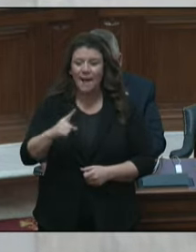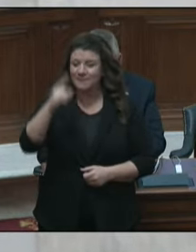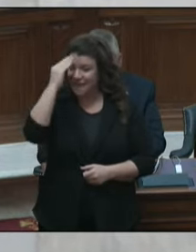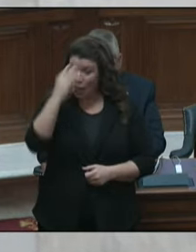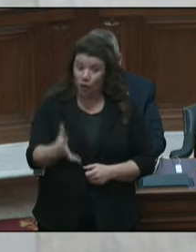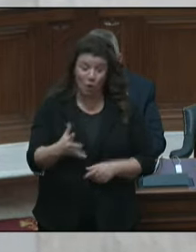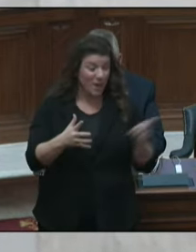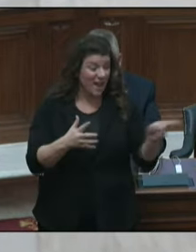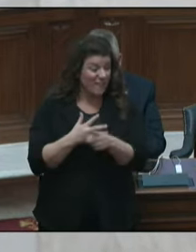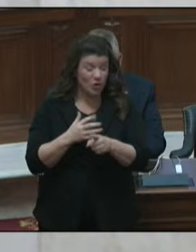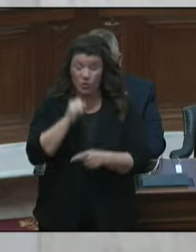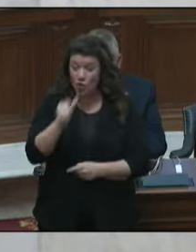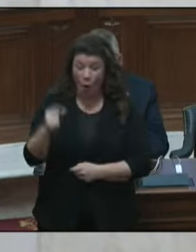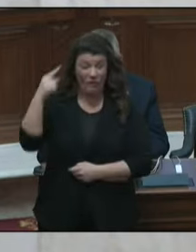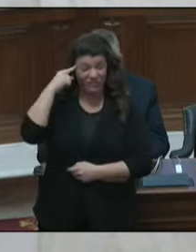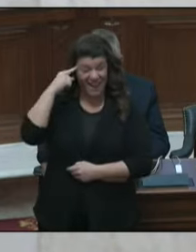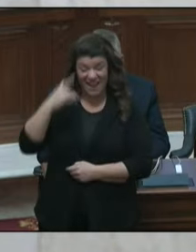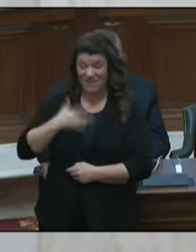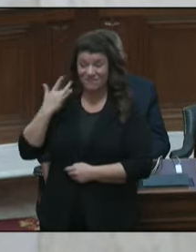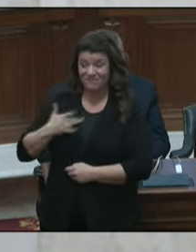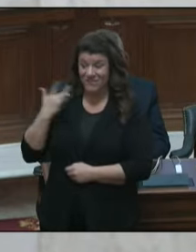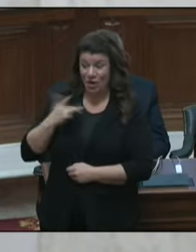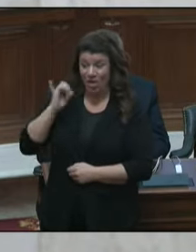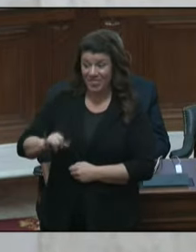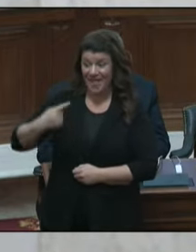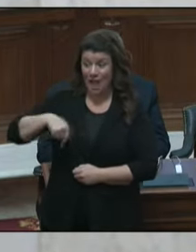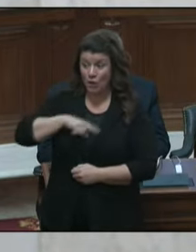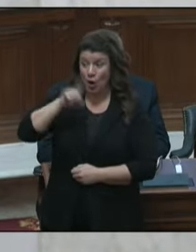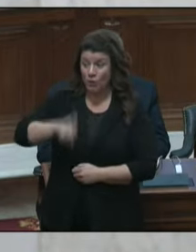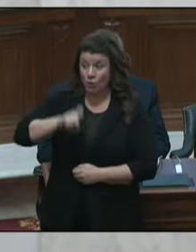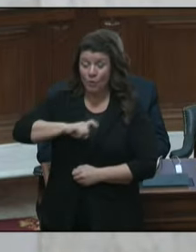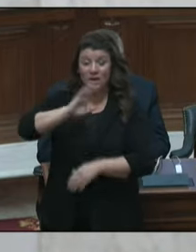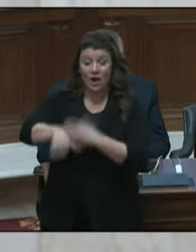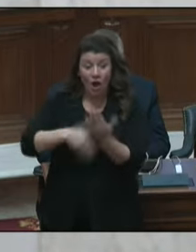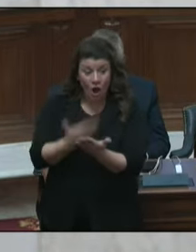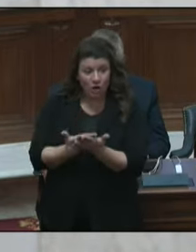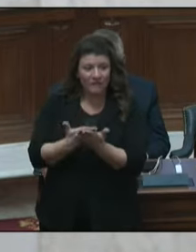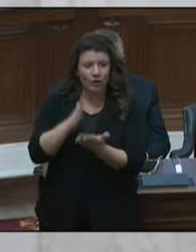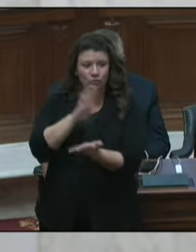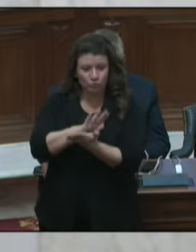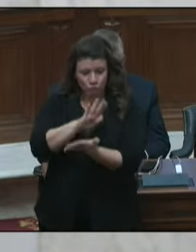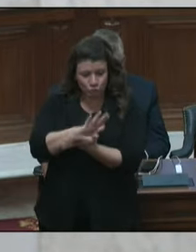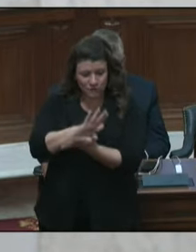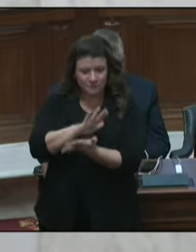you, if you don't think for a second that we need all of our school